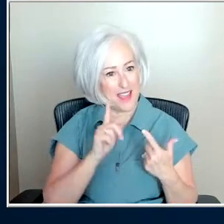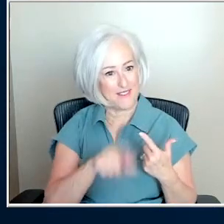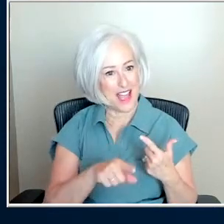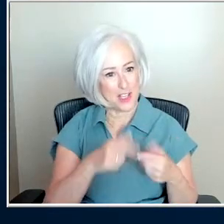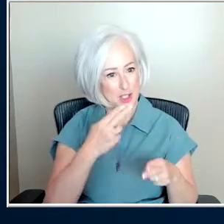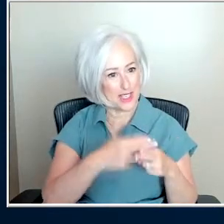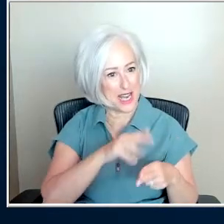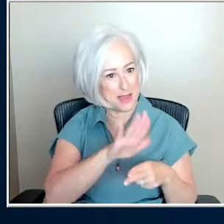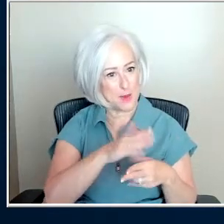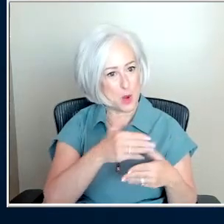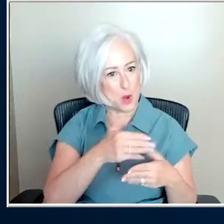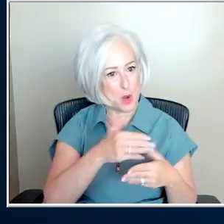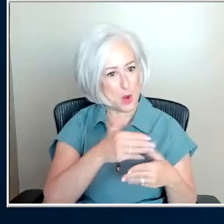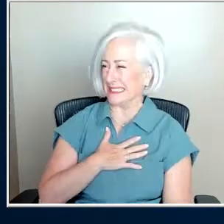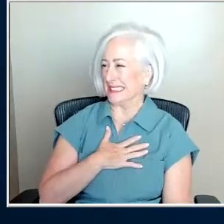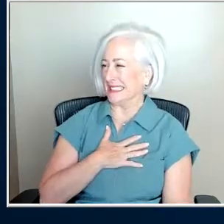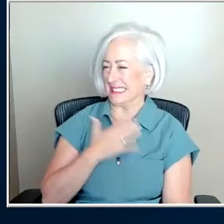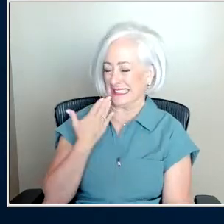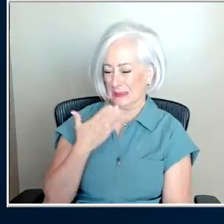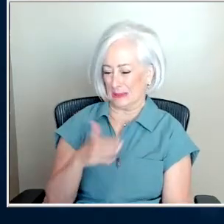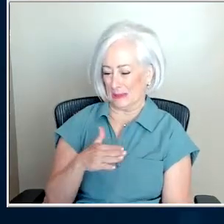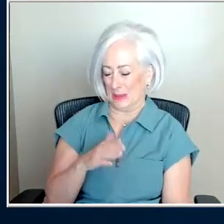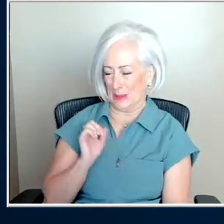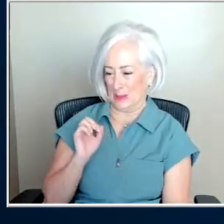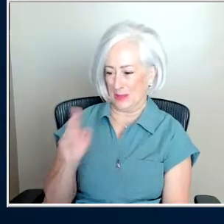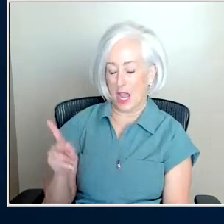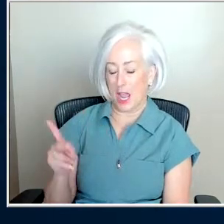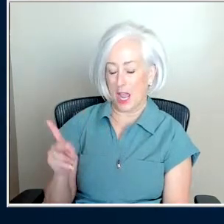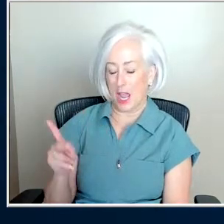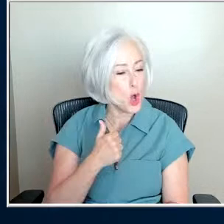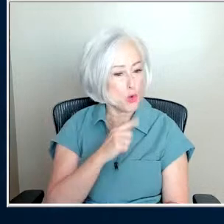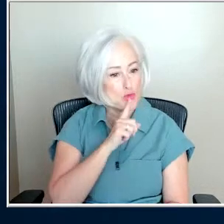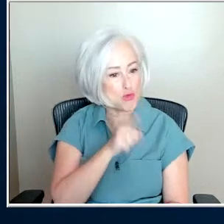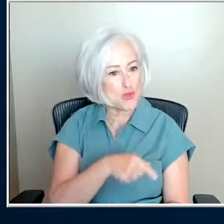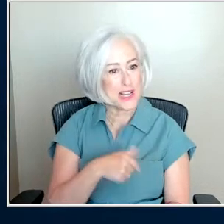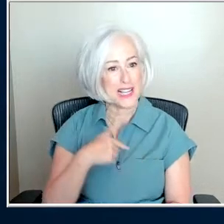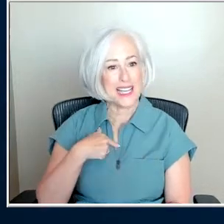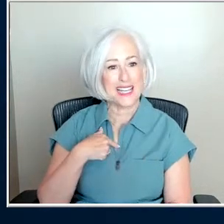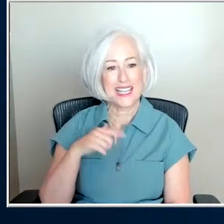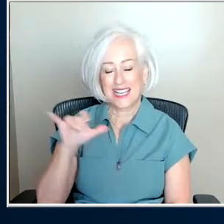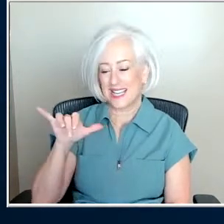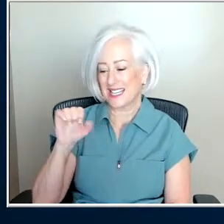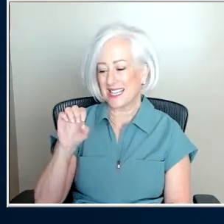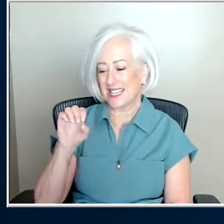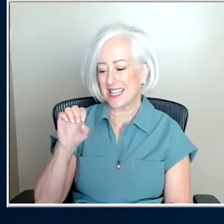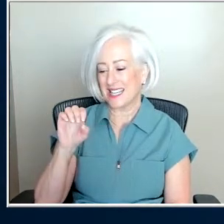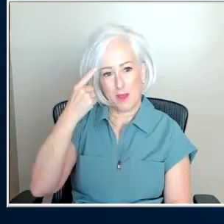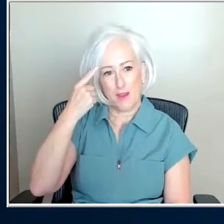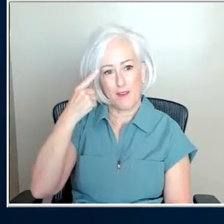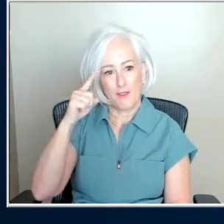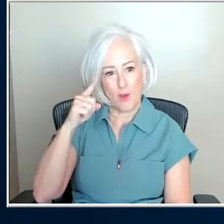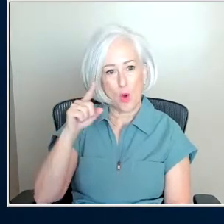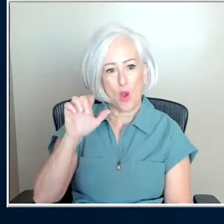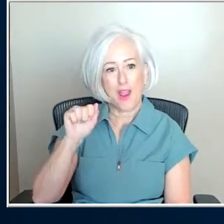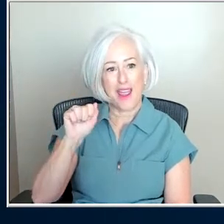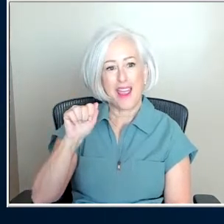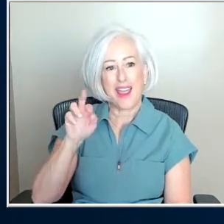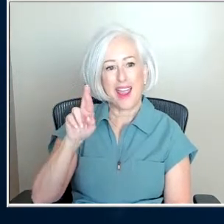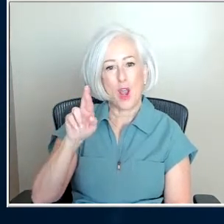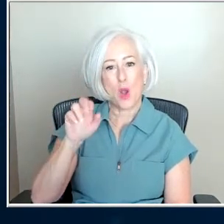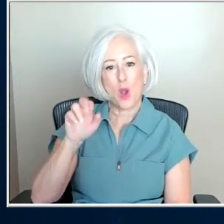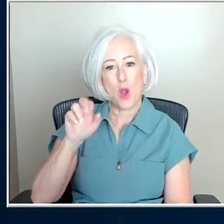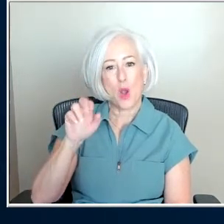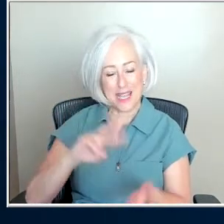like, okay. And he said, no. Yacoub in Arabic is Jacob. And